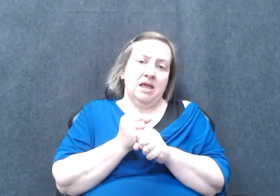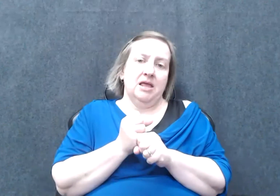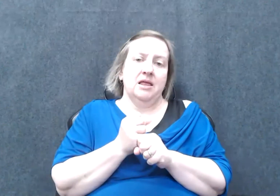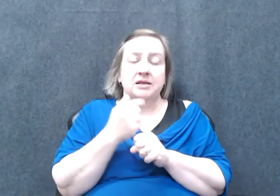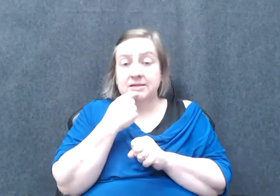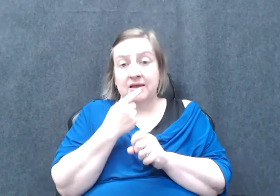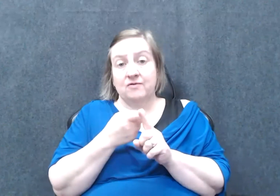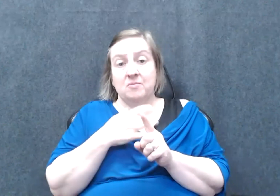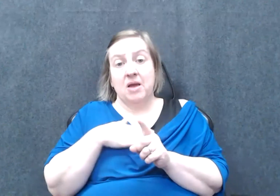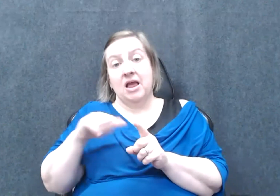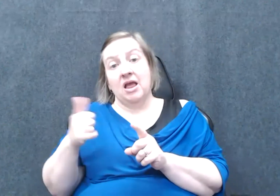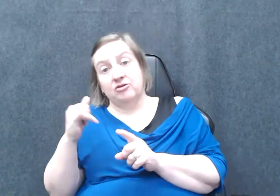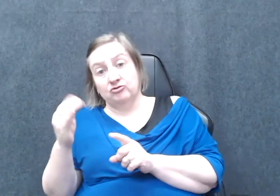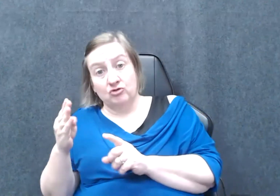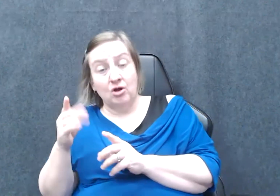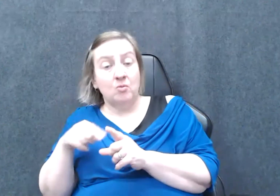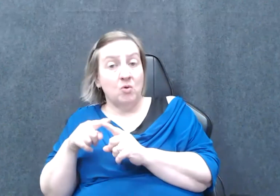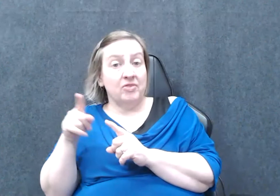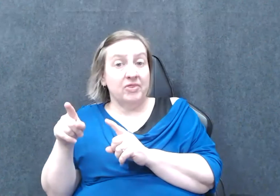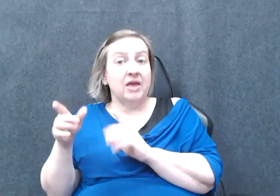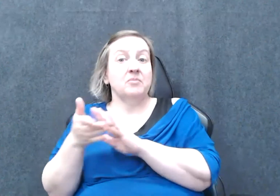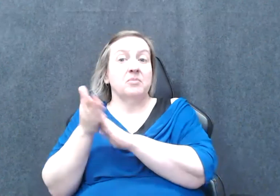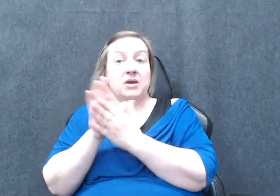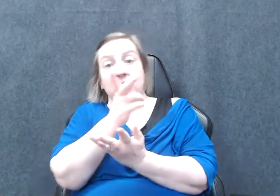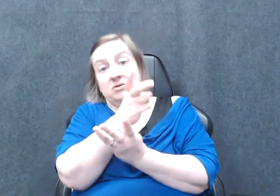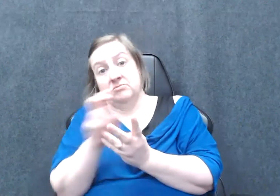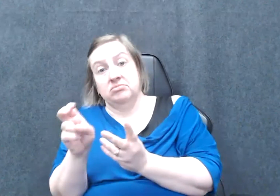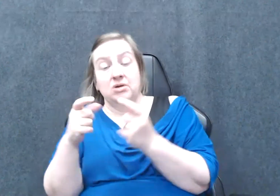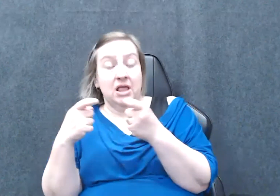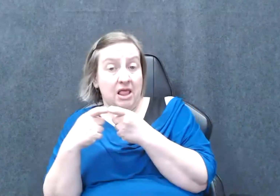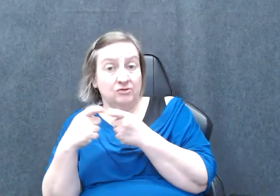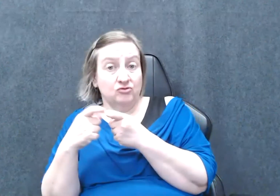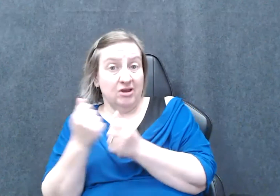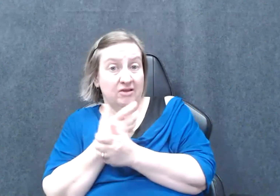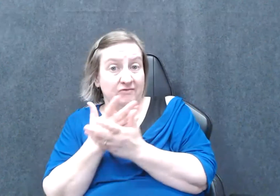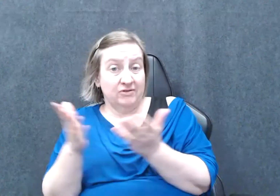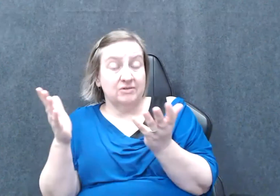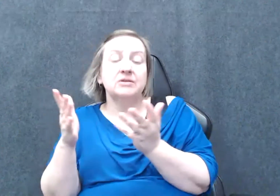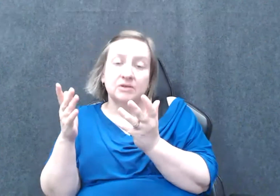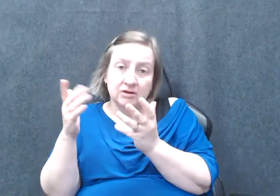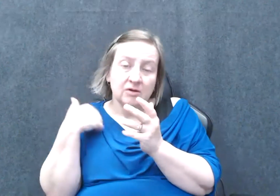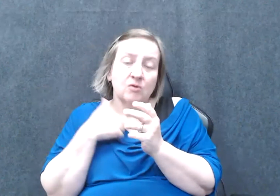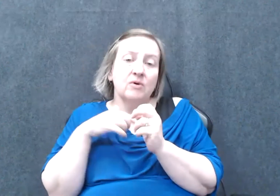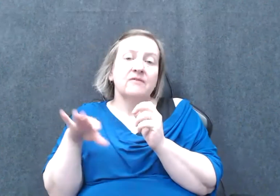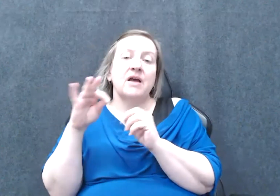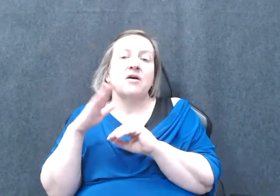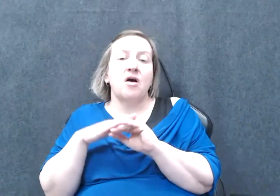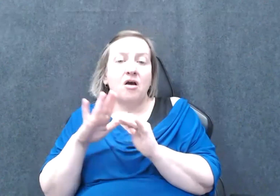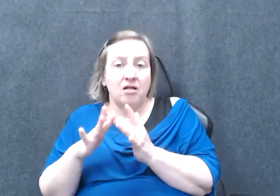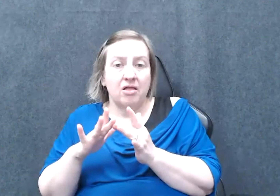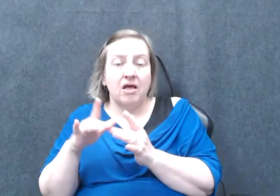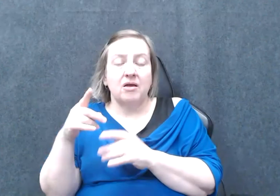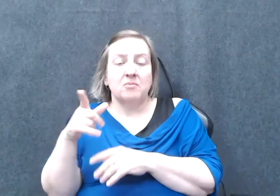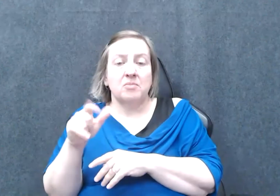my other job, when they were going all electronic, we were able to find an online platform that